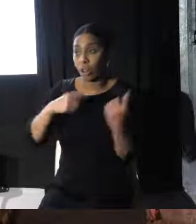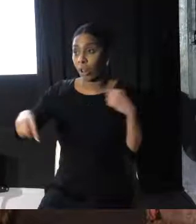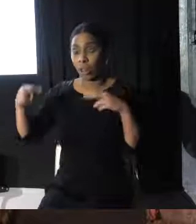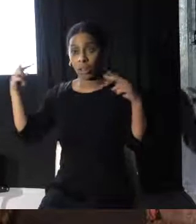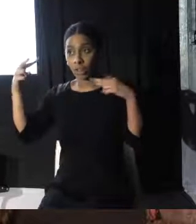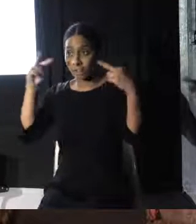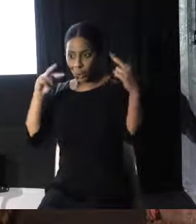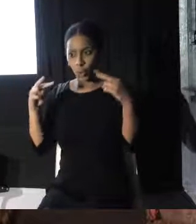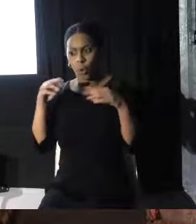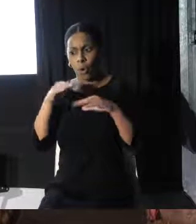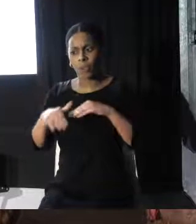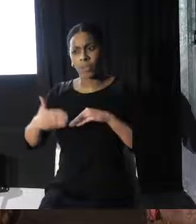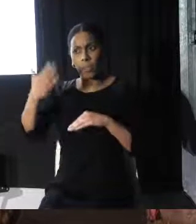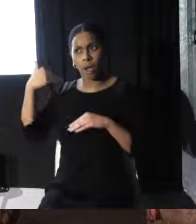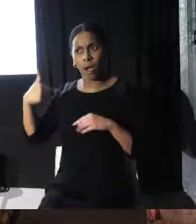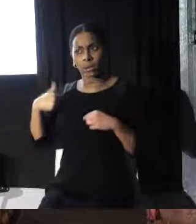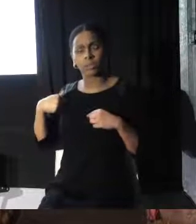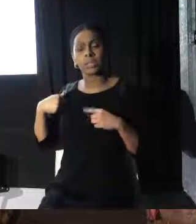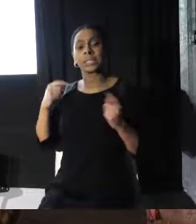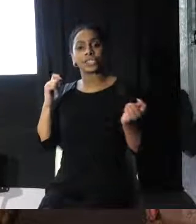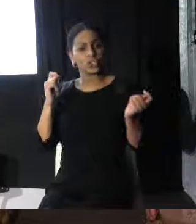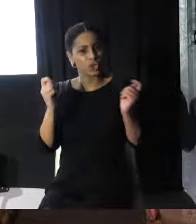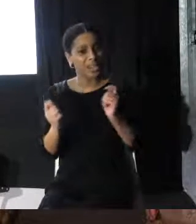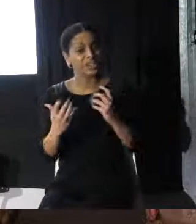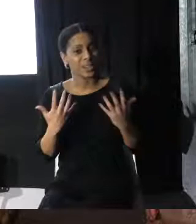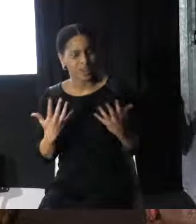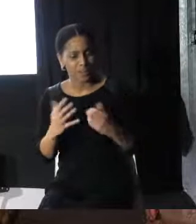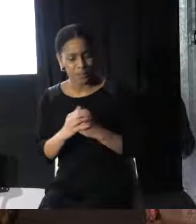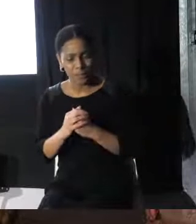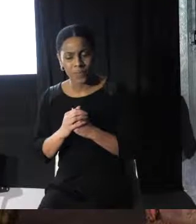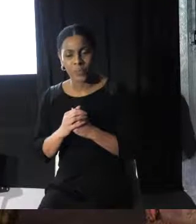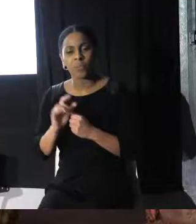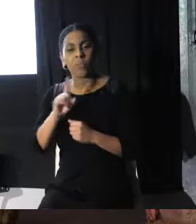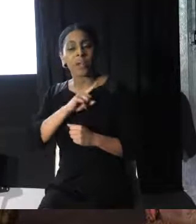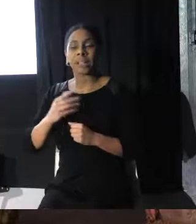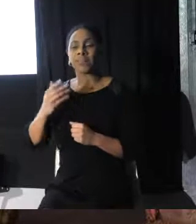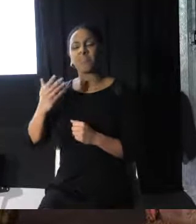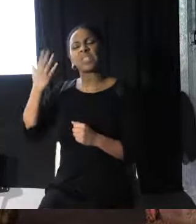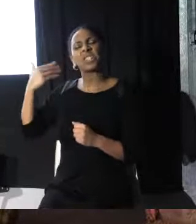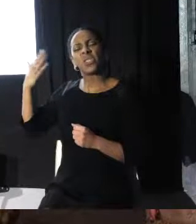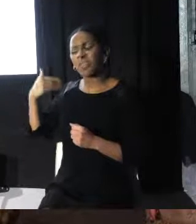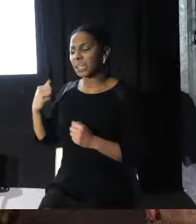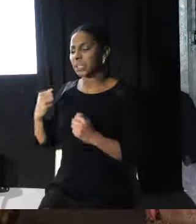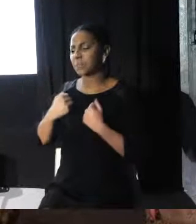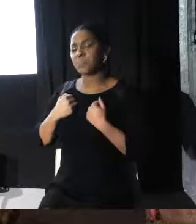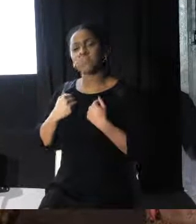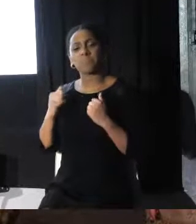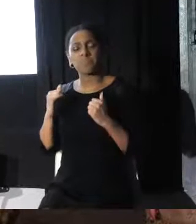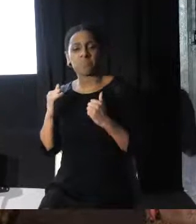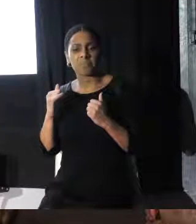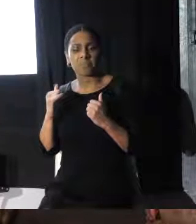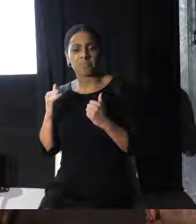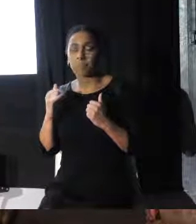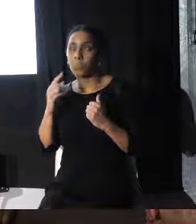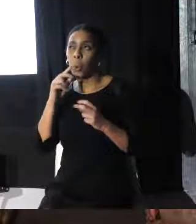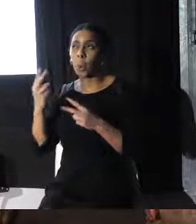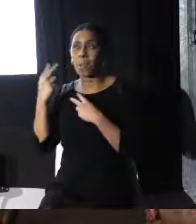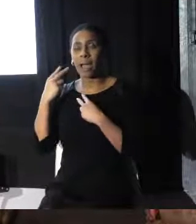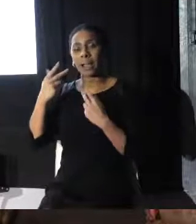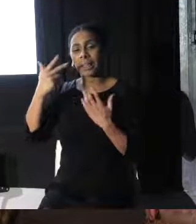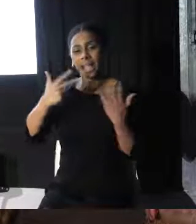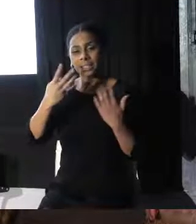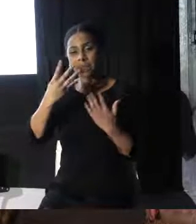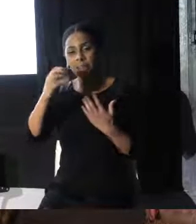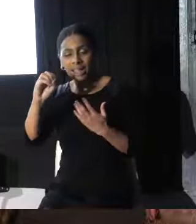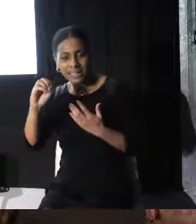the past. Historically, we could say that we are moving, as we look back in the 1890s, with